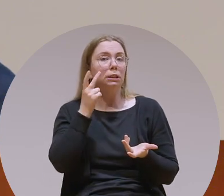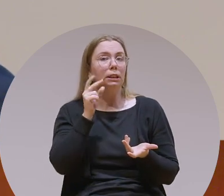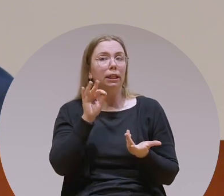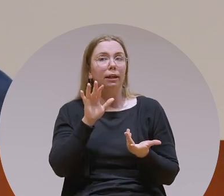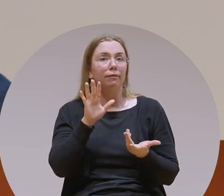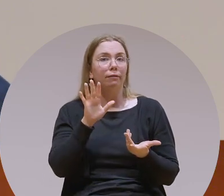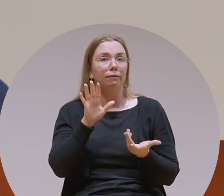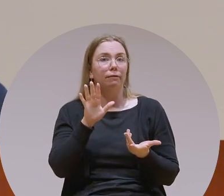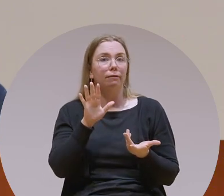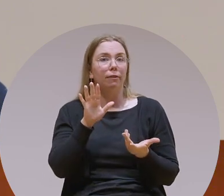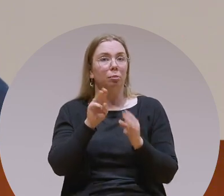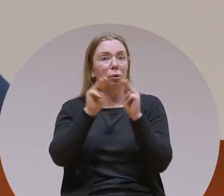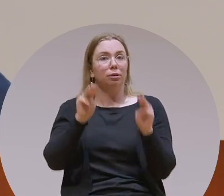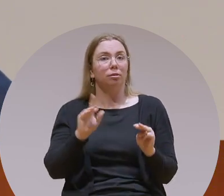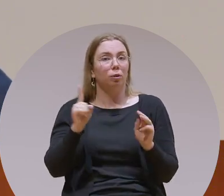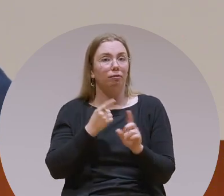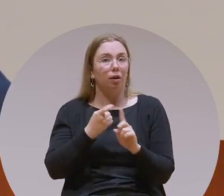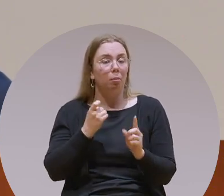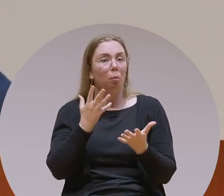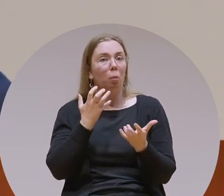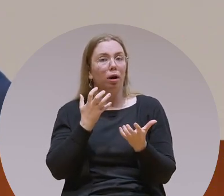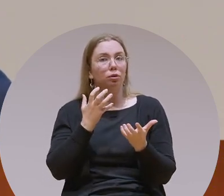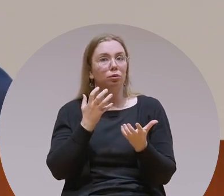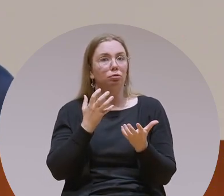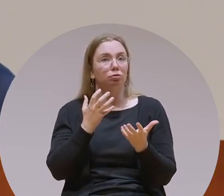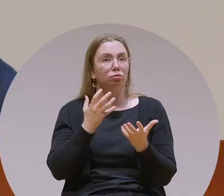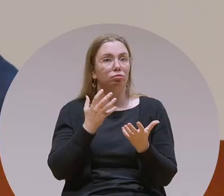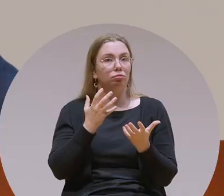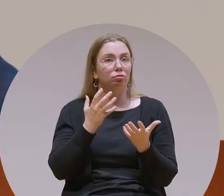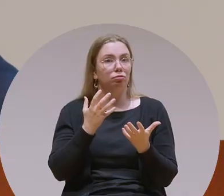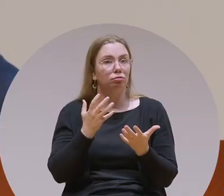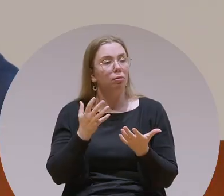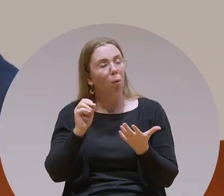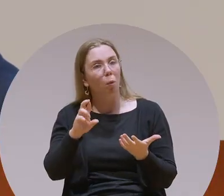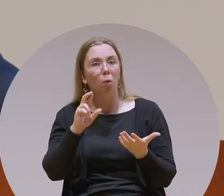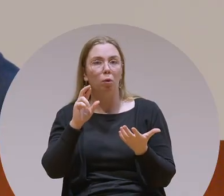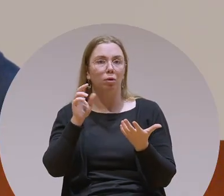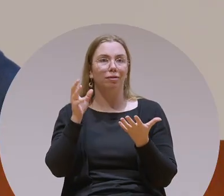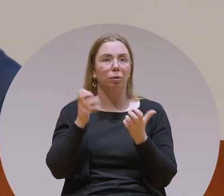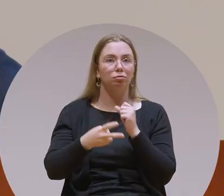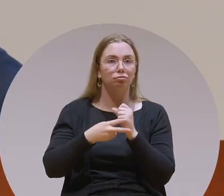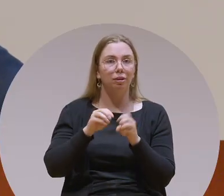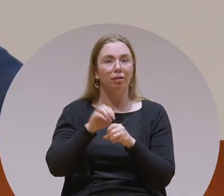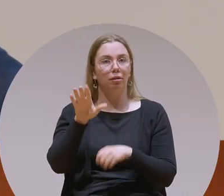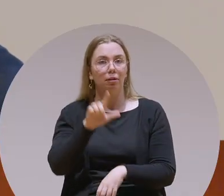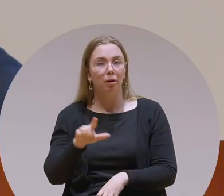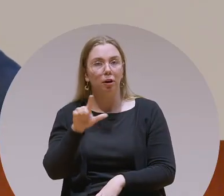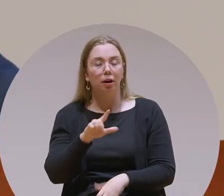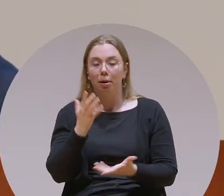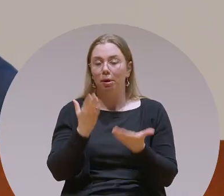museum wants to put into their library, or the ideal place is the Frick Art Reference Library, who